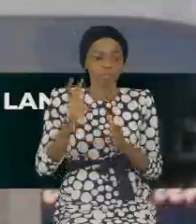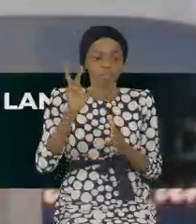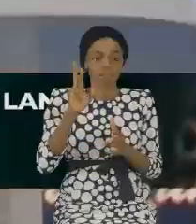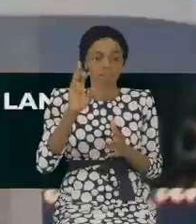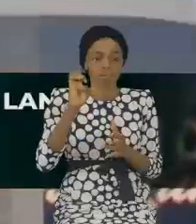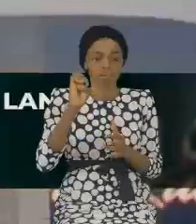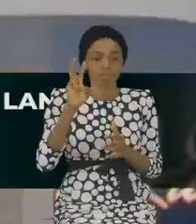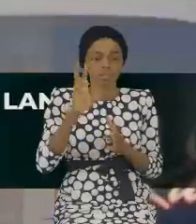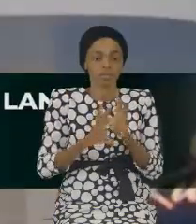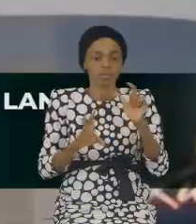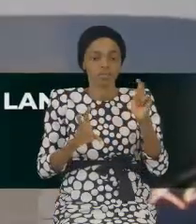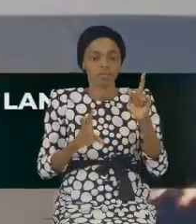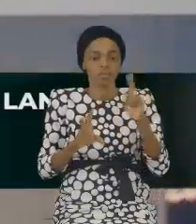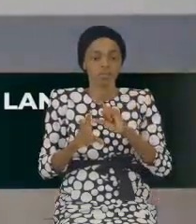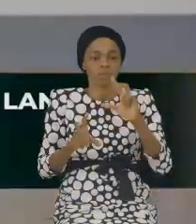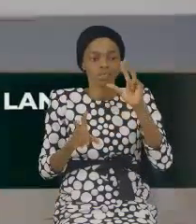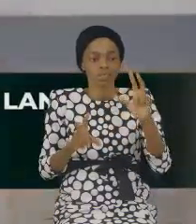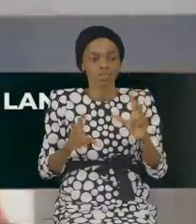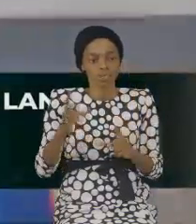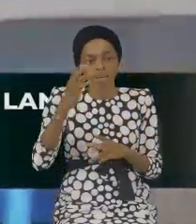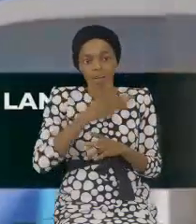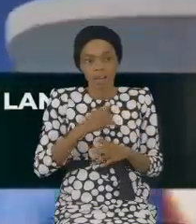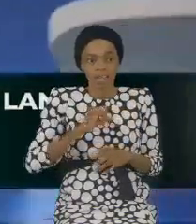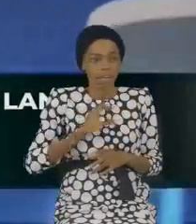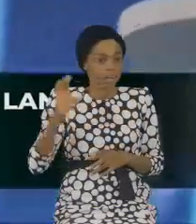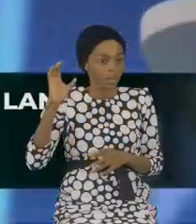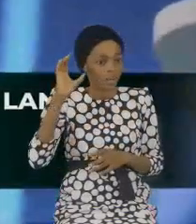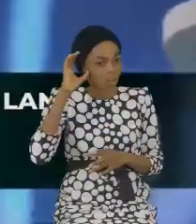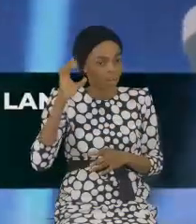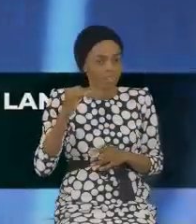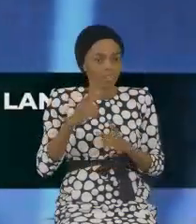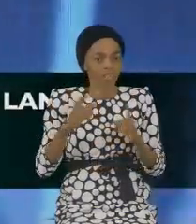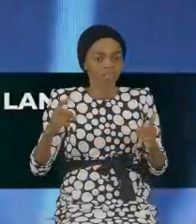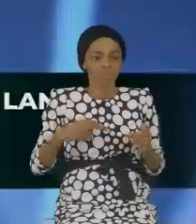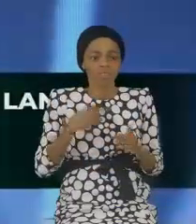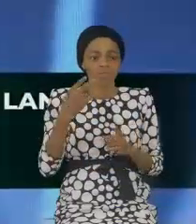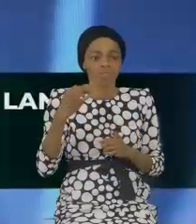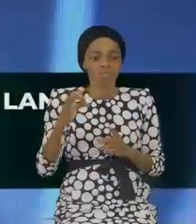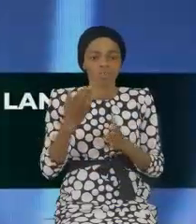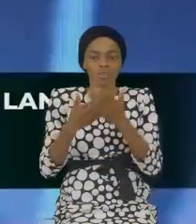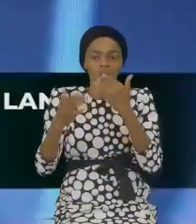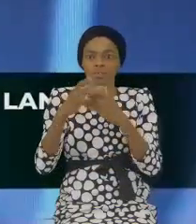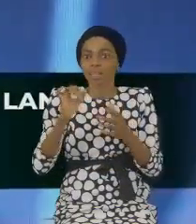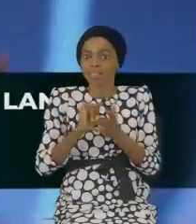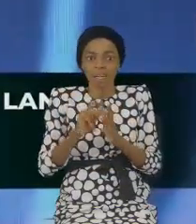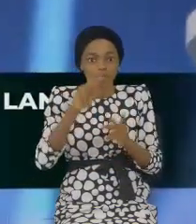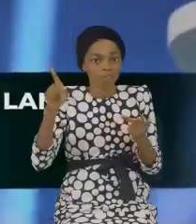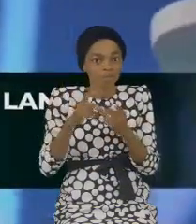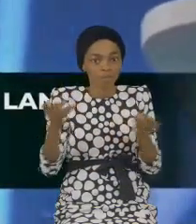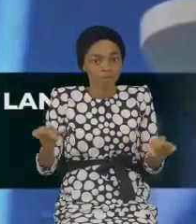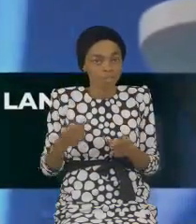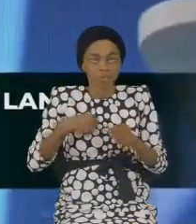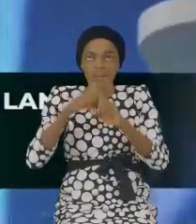from verse 3. That's a perfect land we're going, that the eternal place we're going. It says in